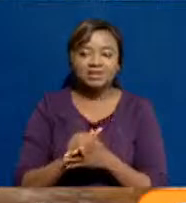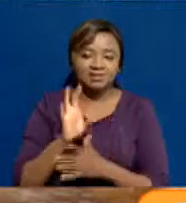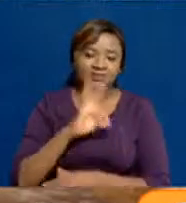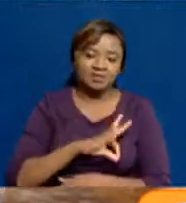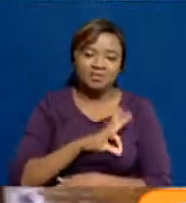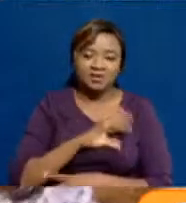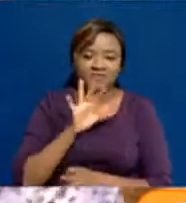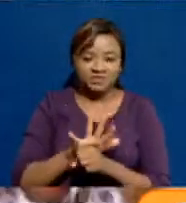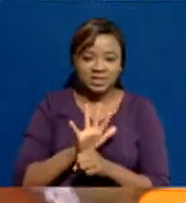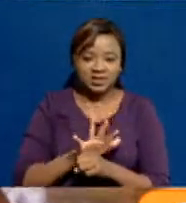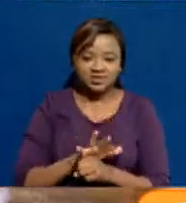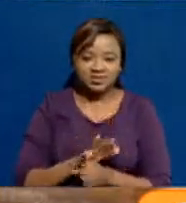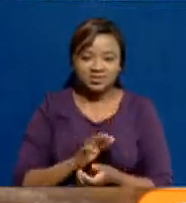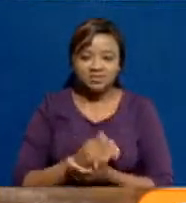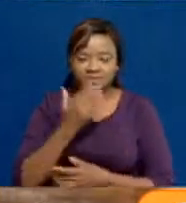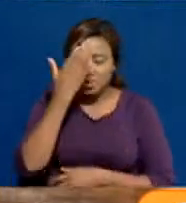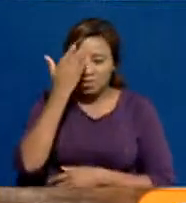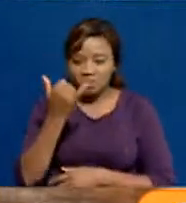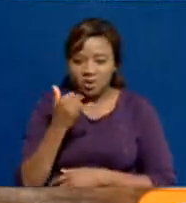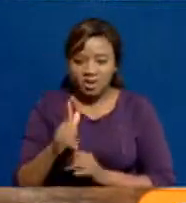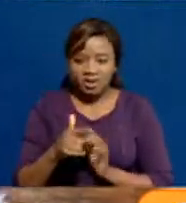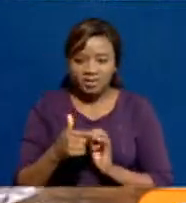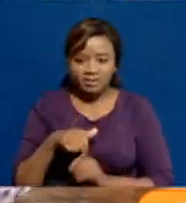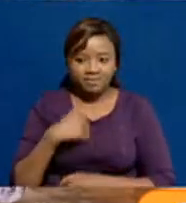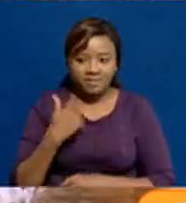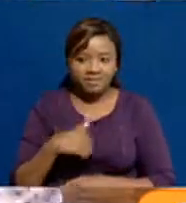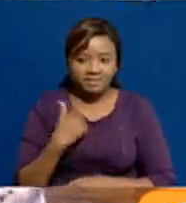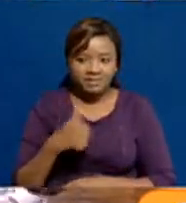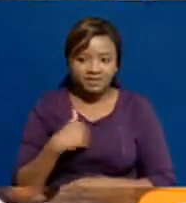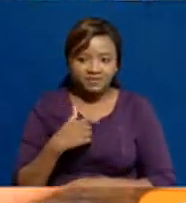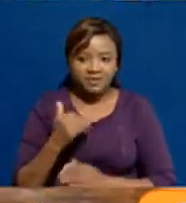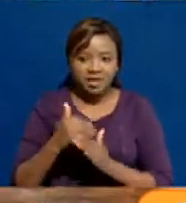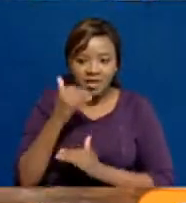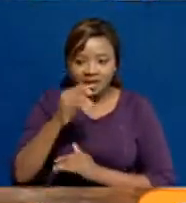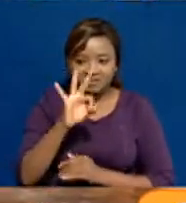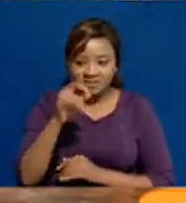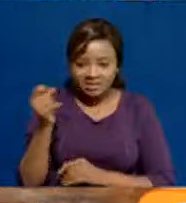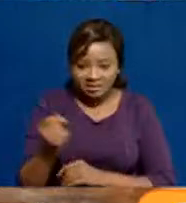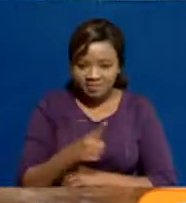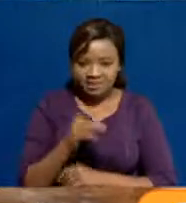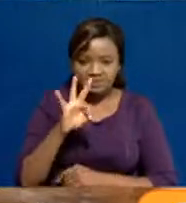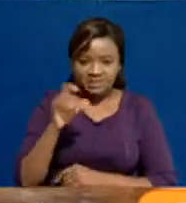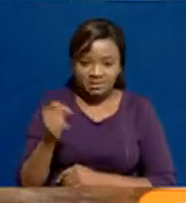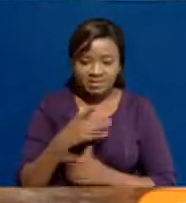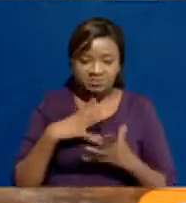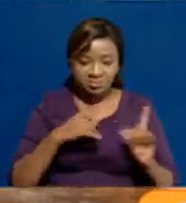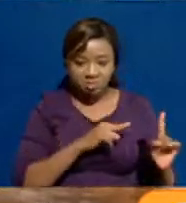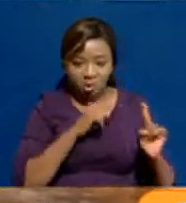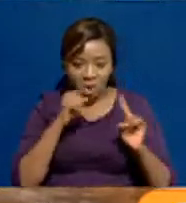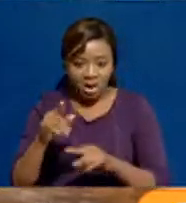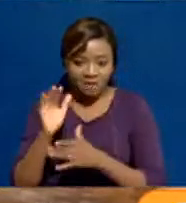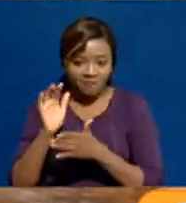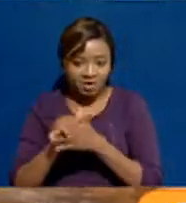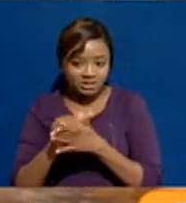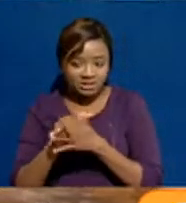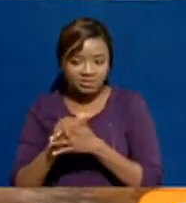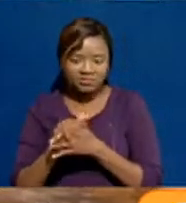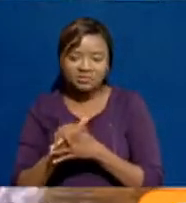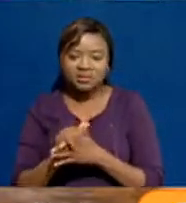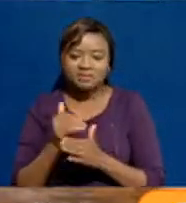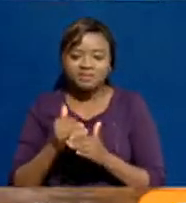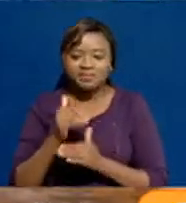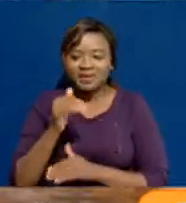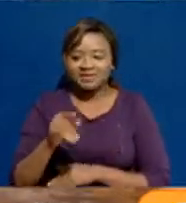kwa sababu mimi mwenyewe kila every 3 months wale wanakuja attachment for 3 months. Baada ya hiyo mimi